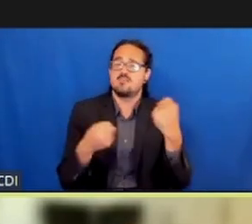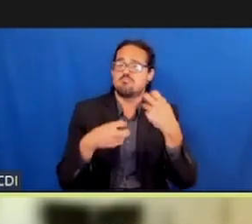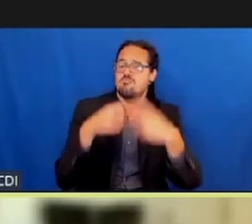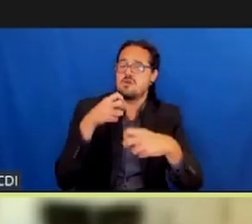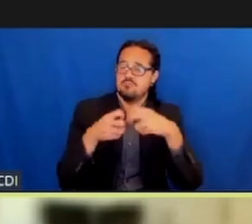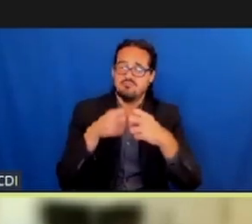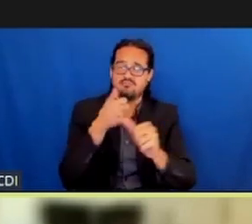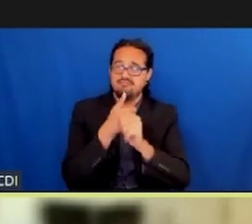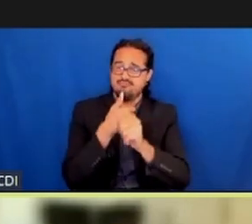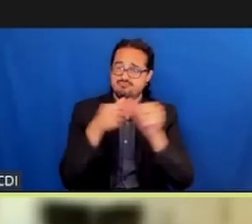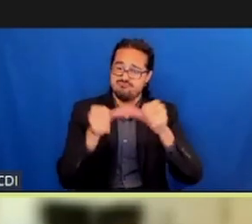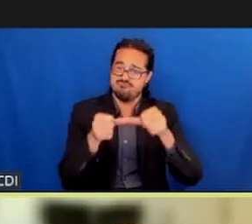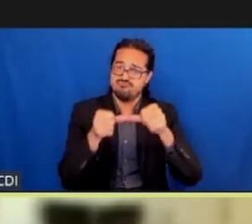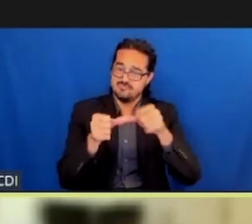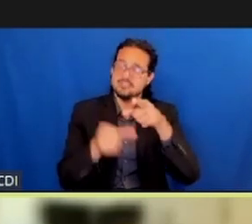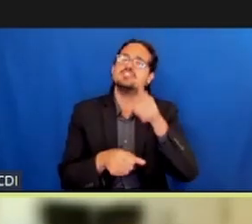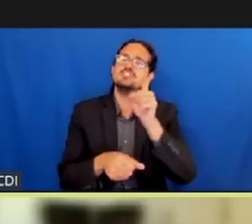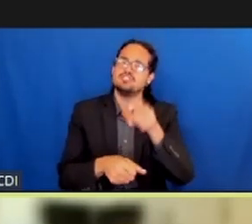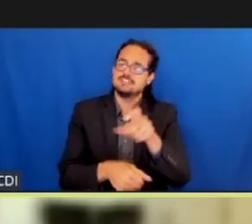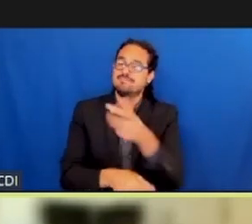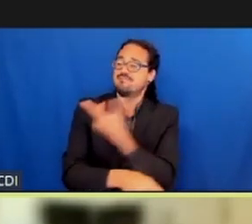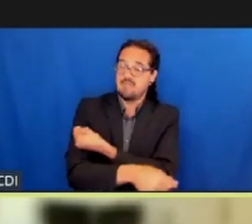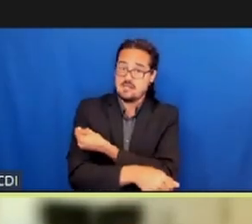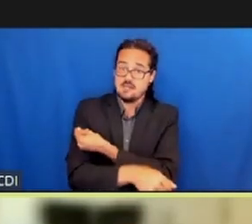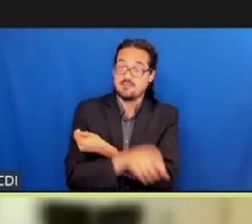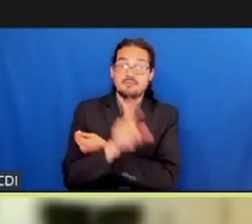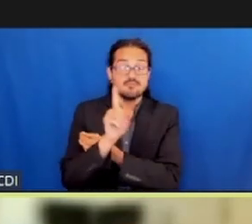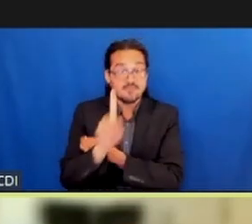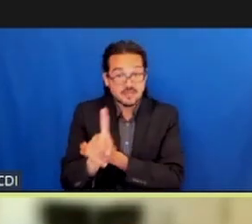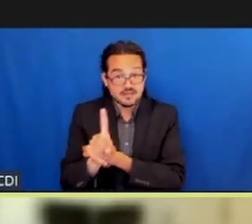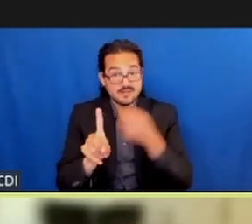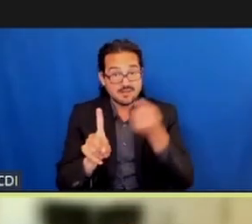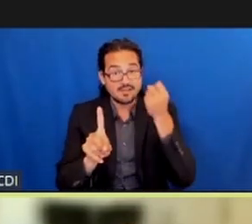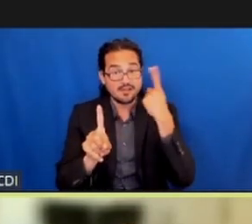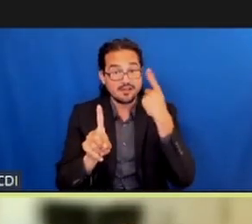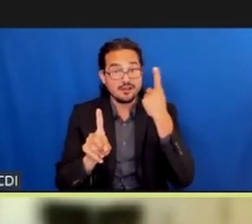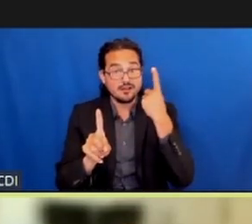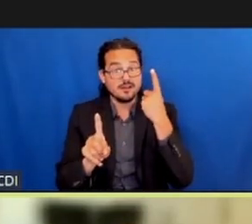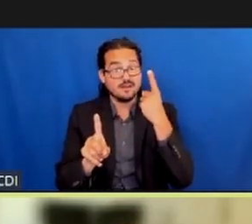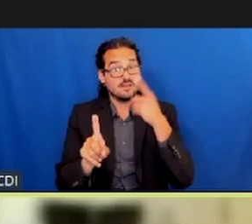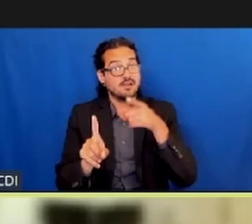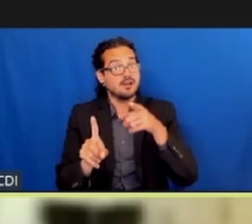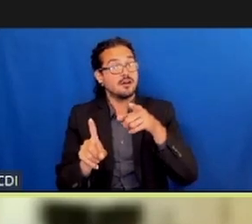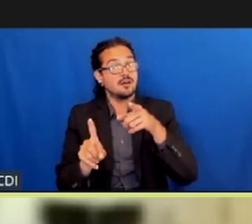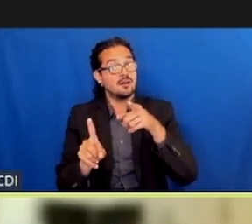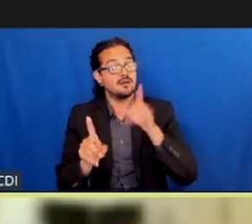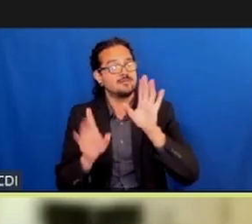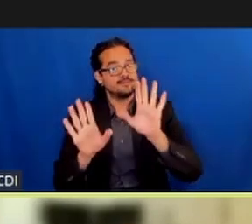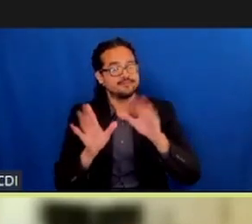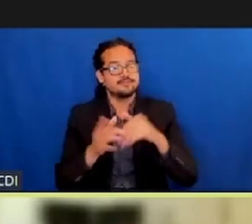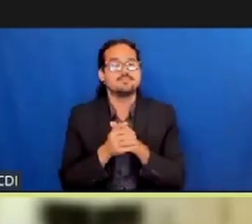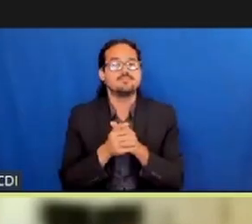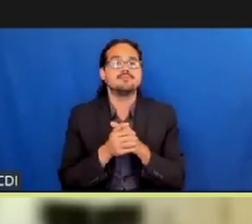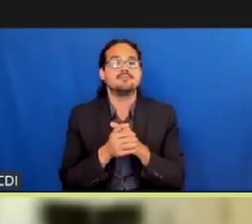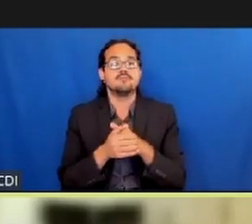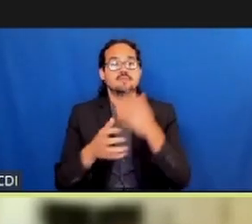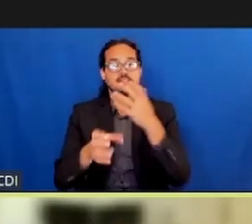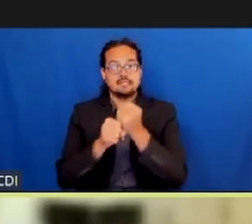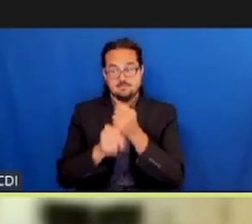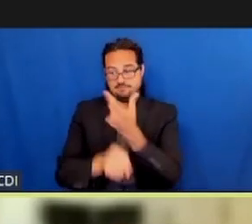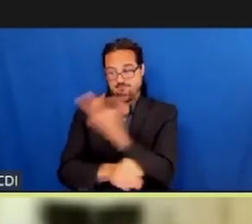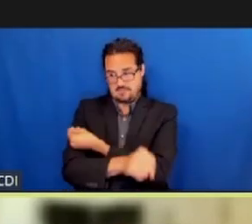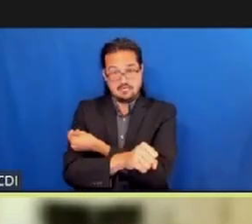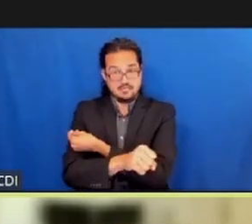odd, but they should kind of assume that they're not vaccinated, in that their behavior should still be really protective of themselves.